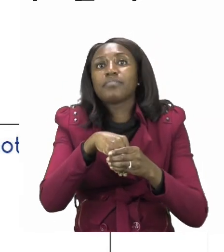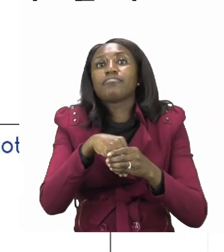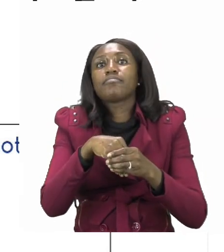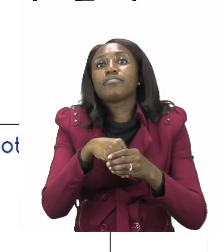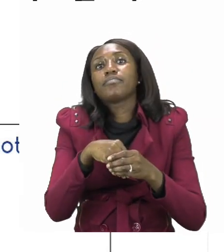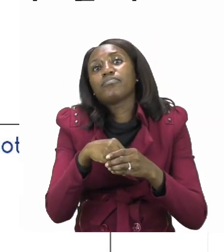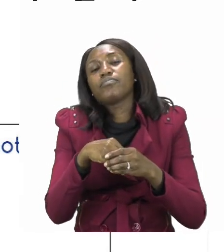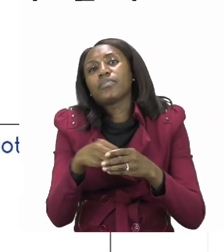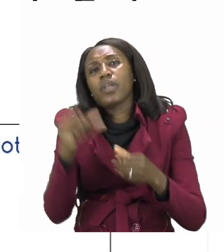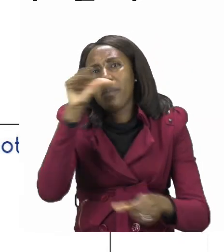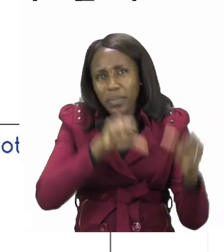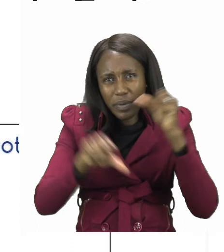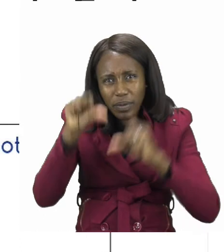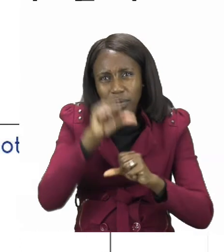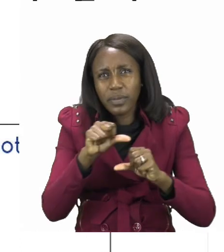science fair.